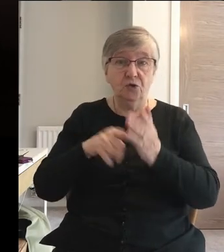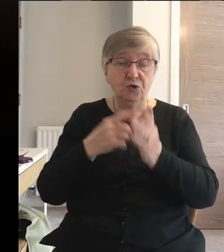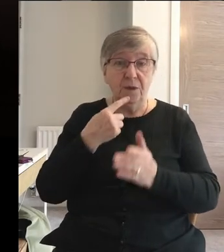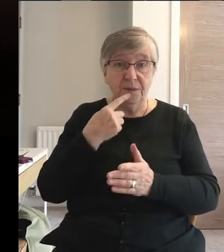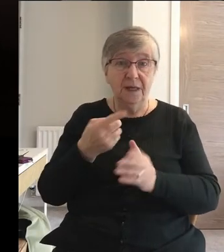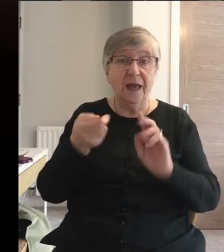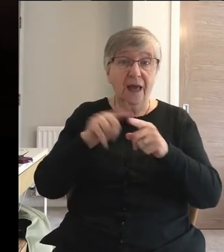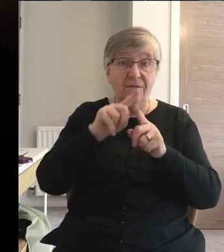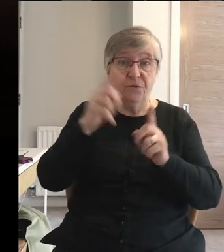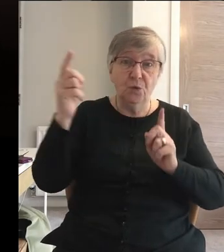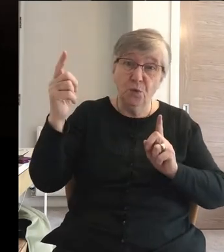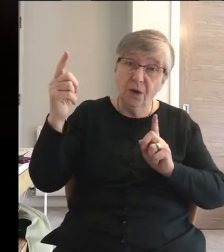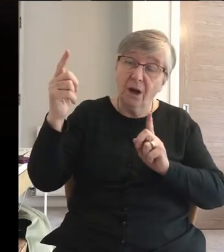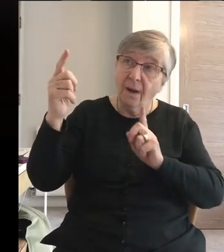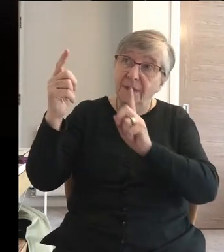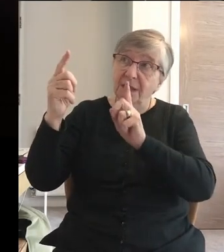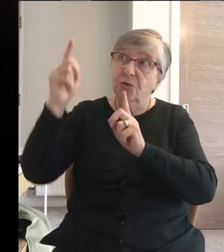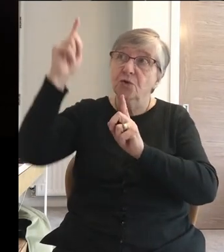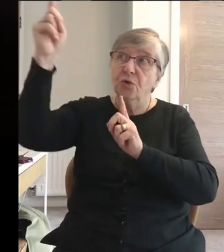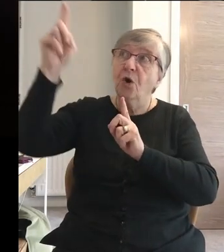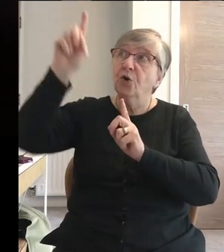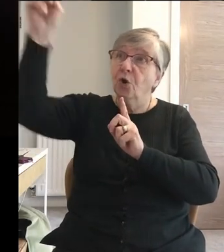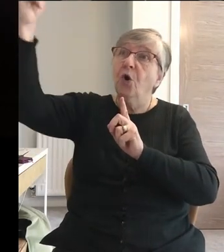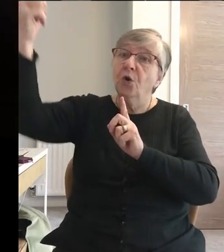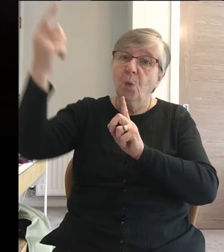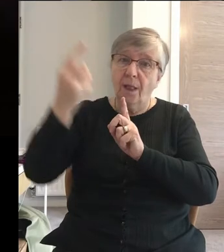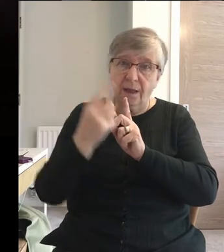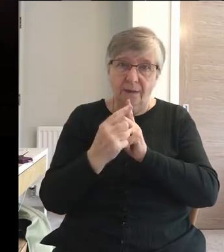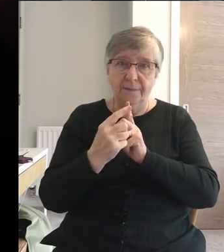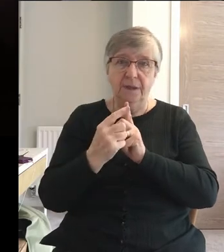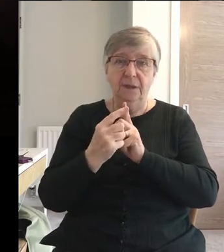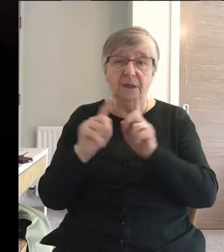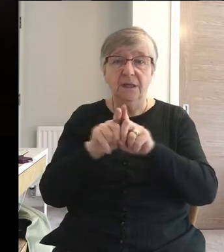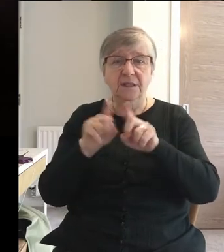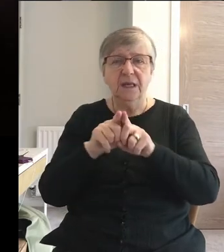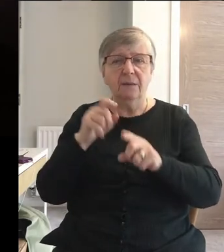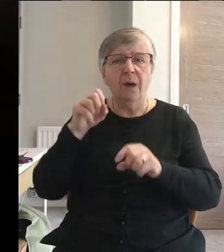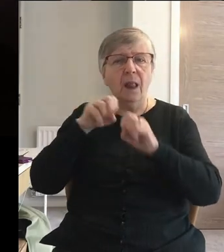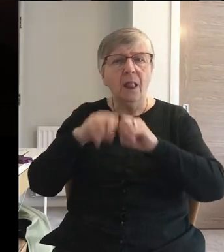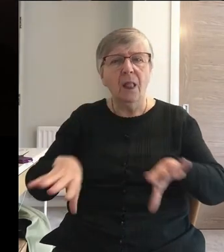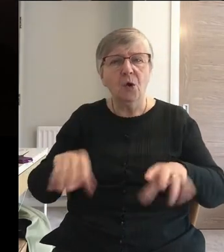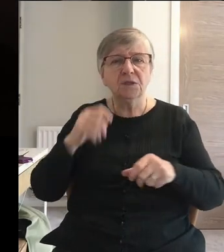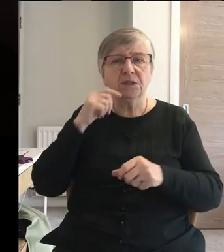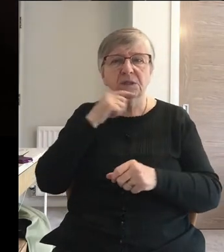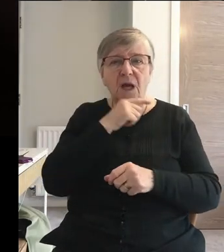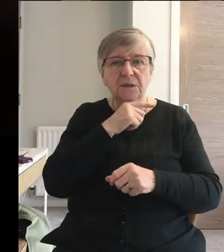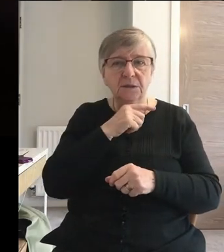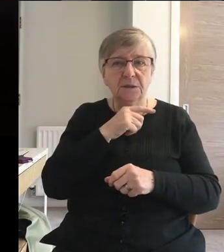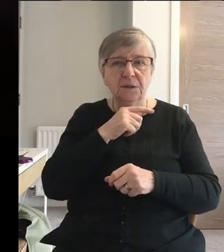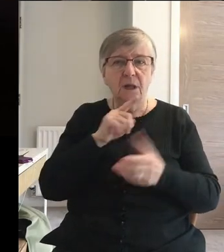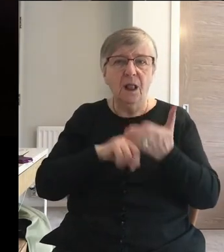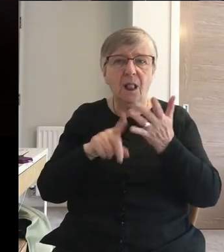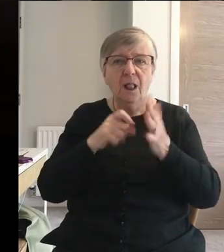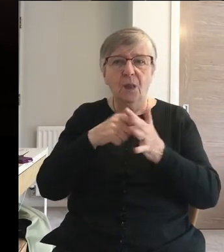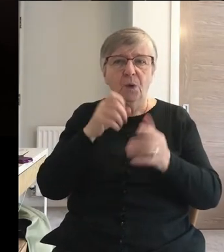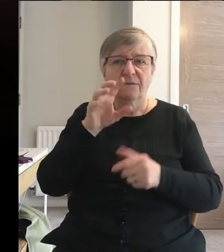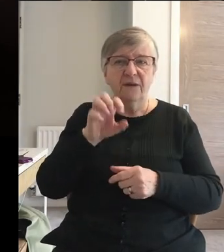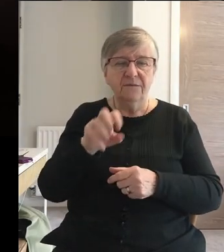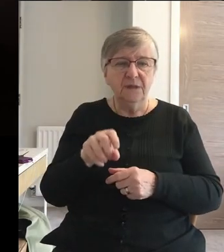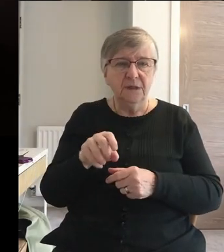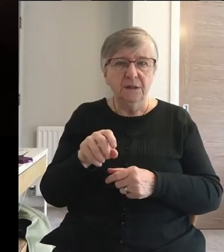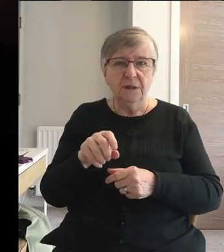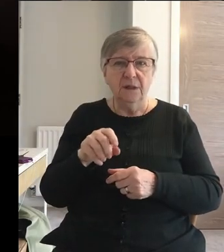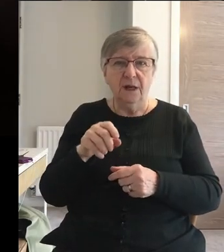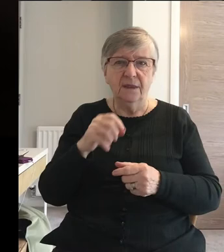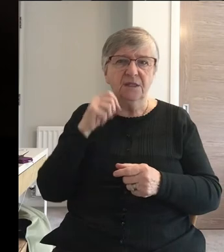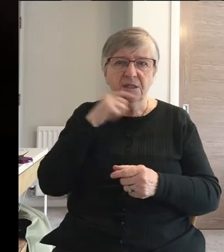to us if we turn to him. It's like the story of the lost son in Luke 15, where, you know, the prodigal has been away for years and he's spent